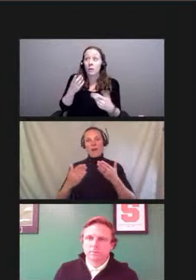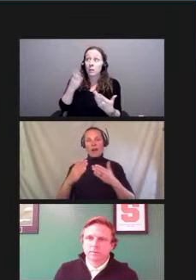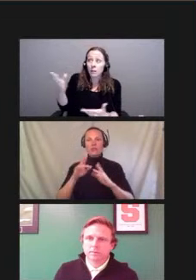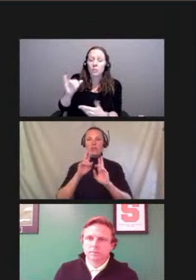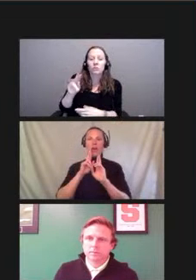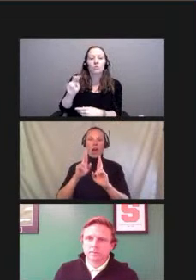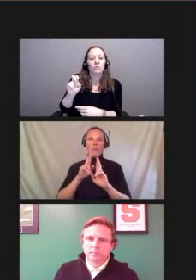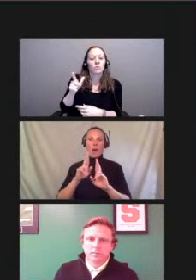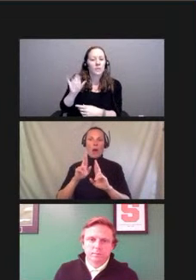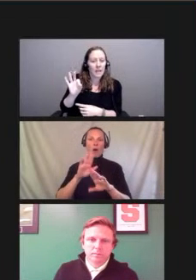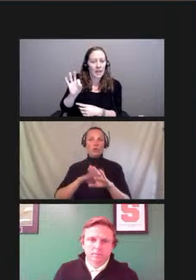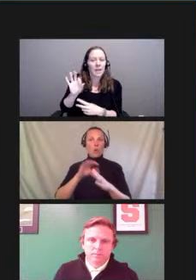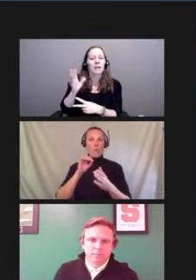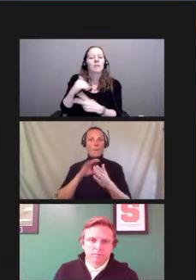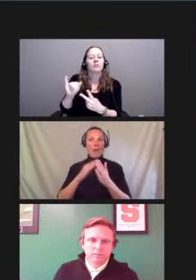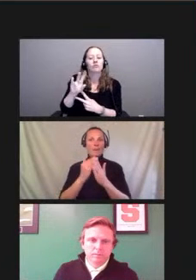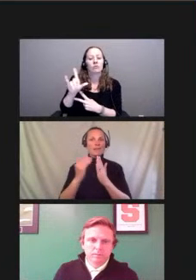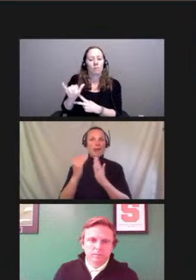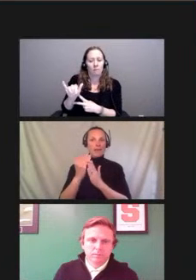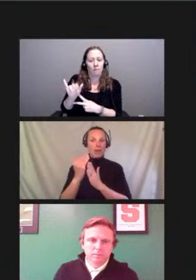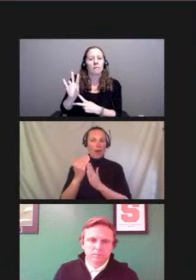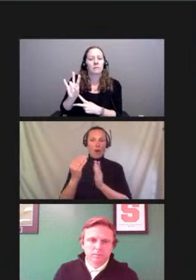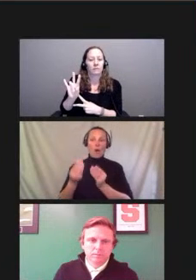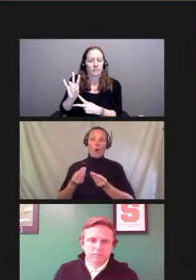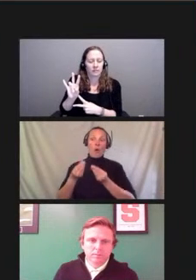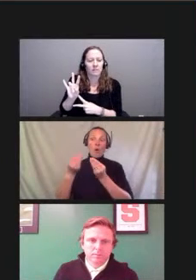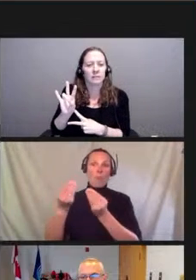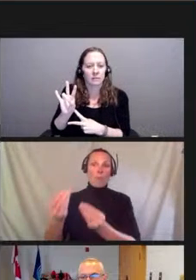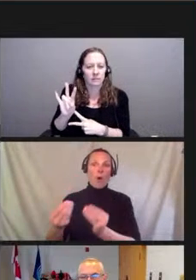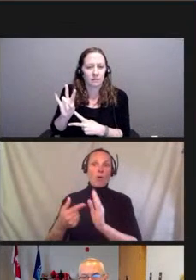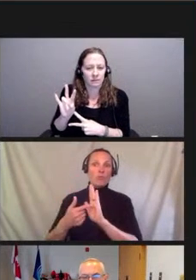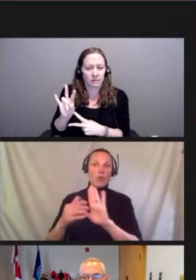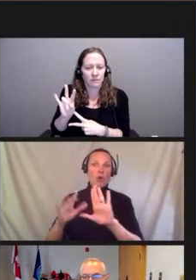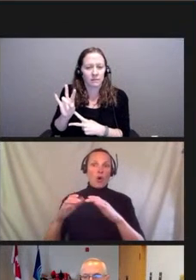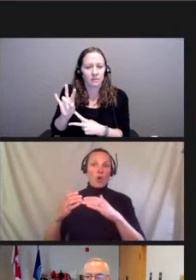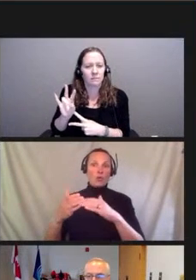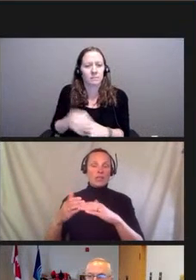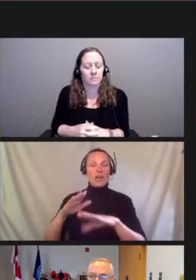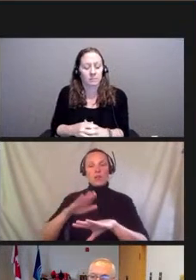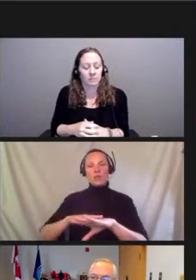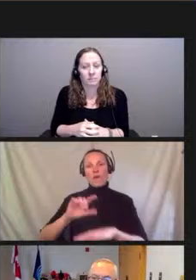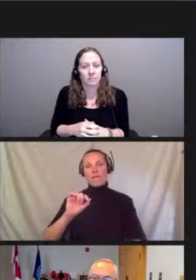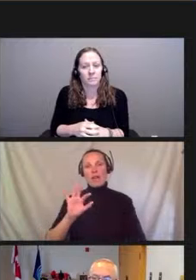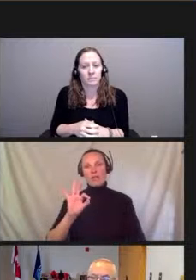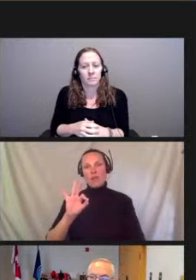7th, respectively. May I have the next slide, please?